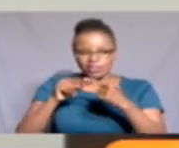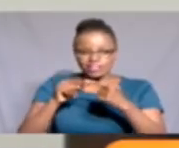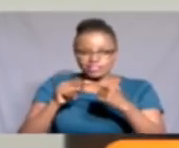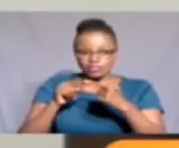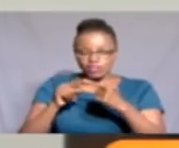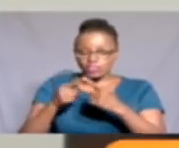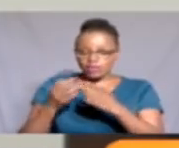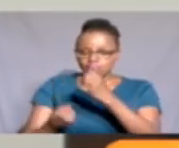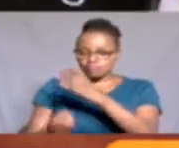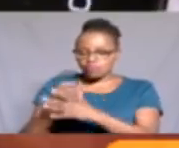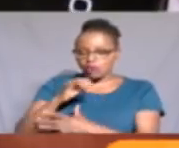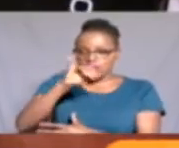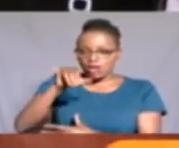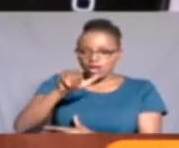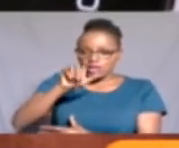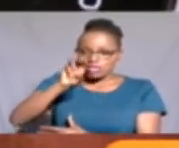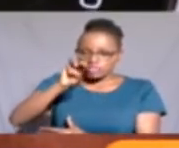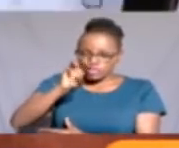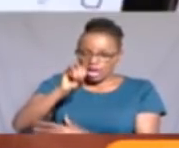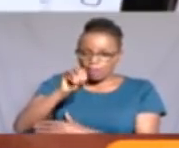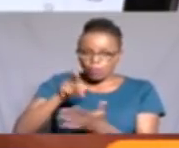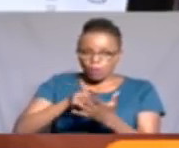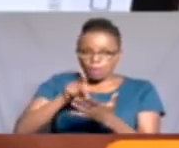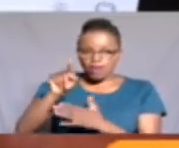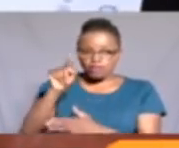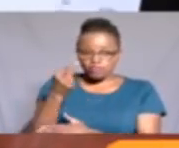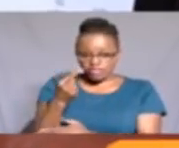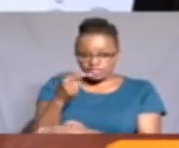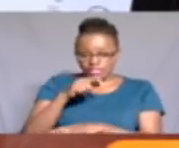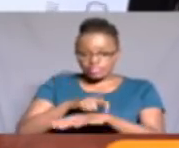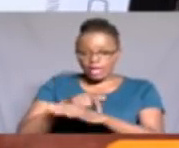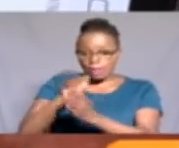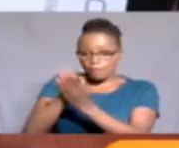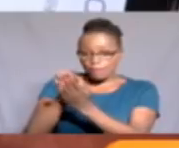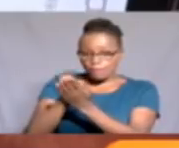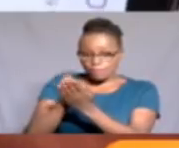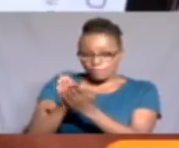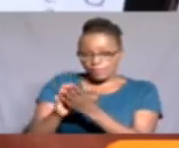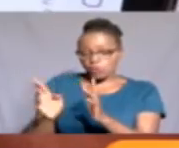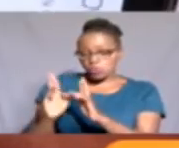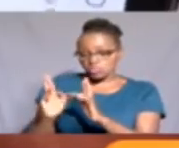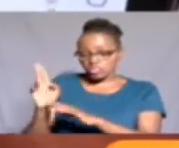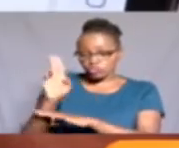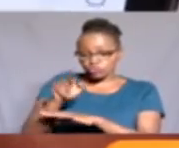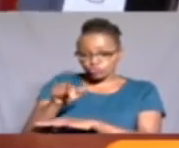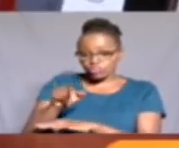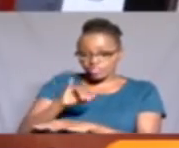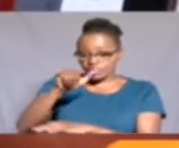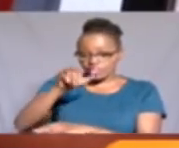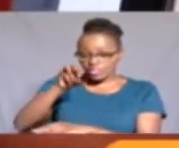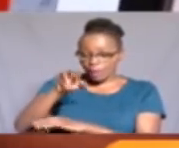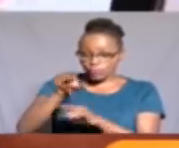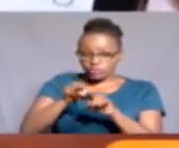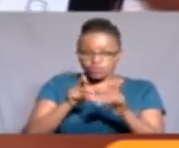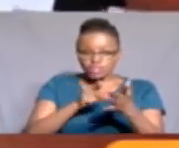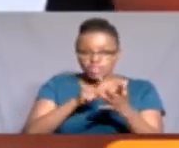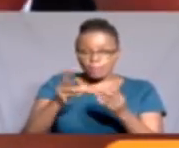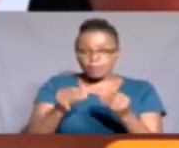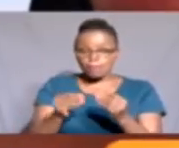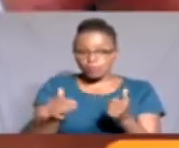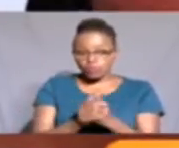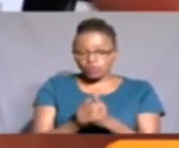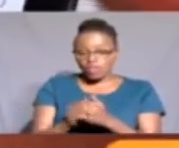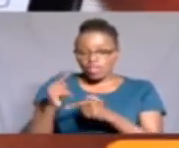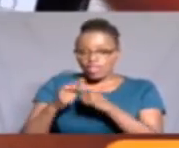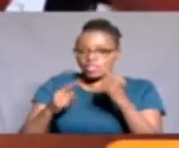the creation of JamboPay. His first break came when a bank agreed to use JamboPay as a payments solution. The